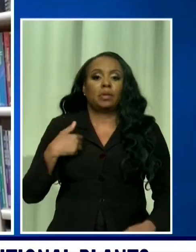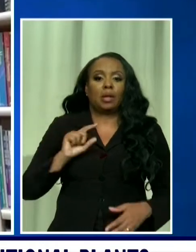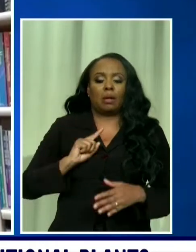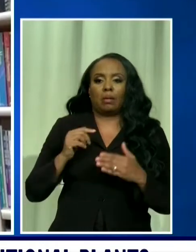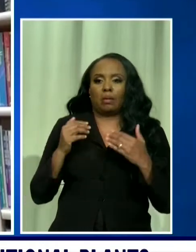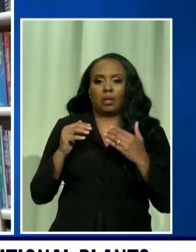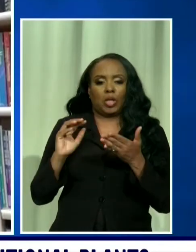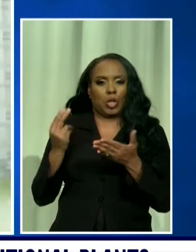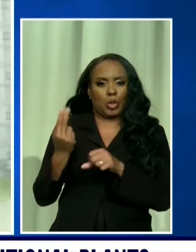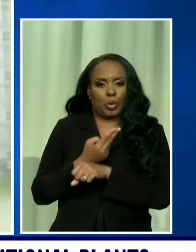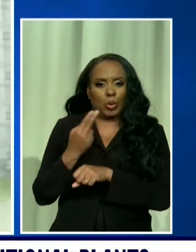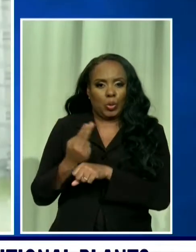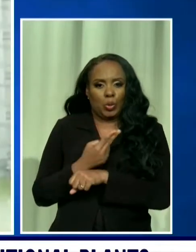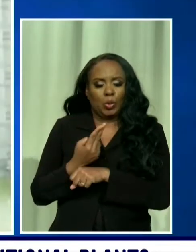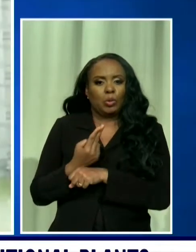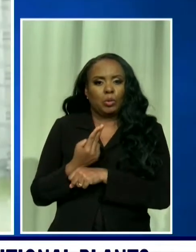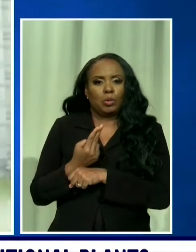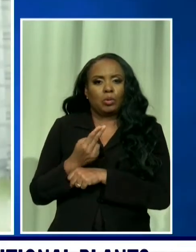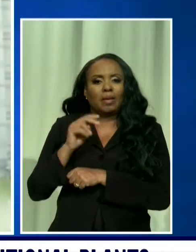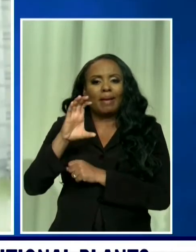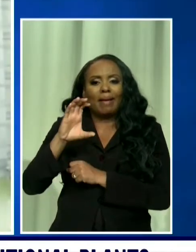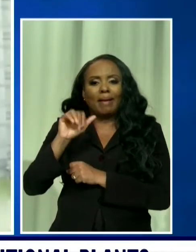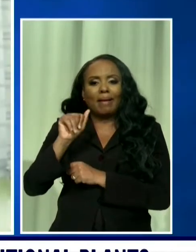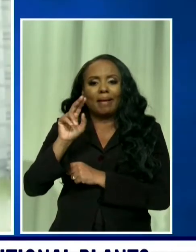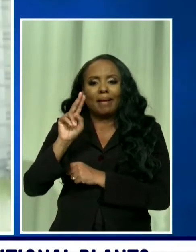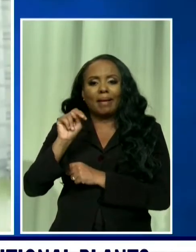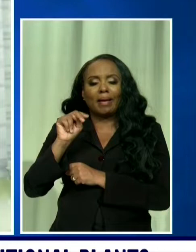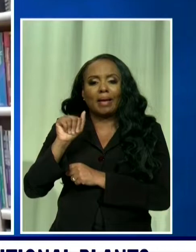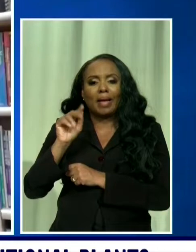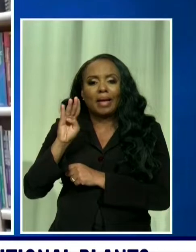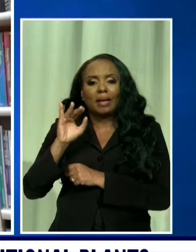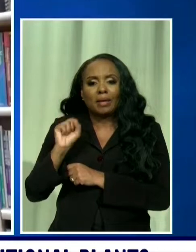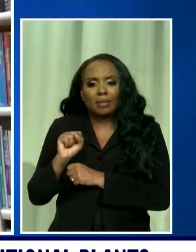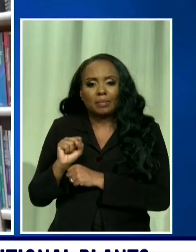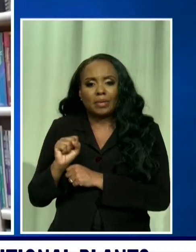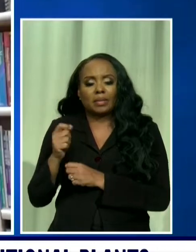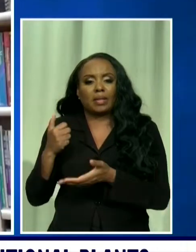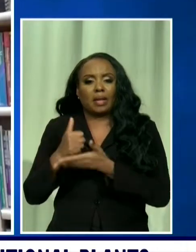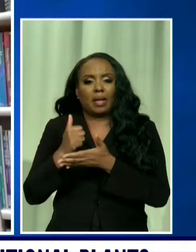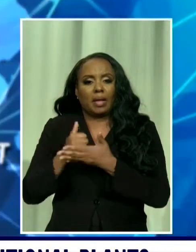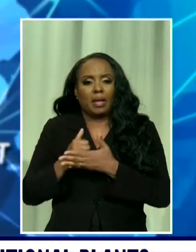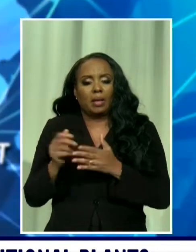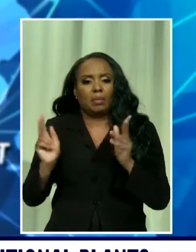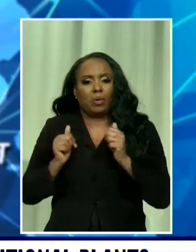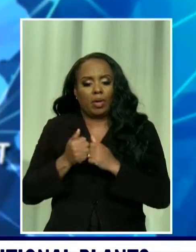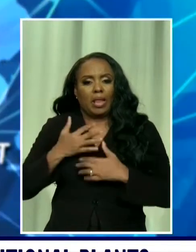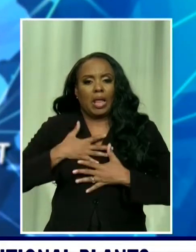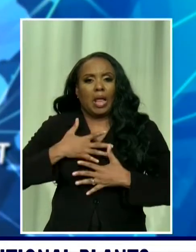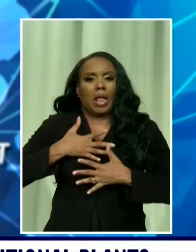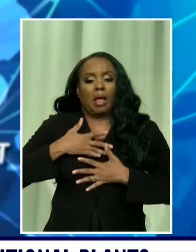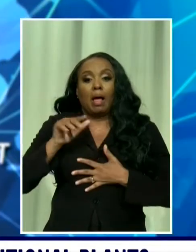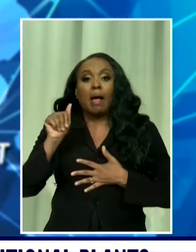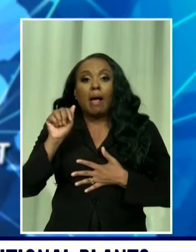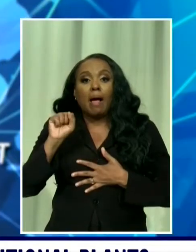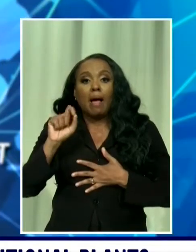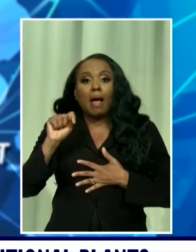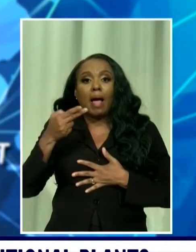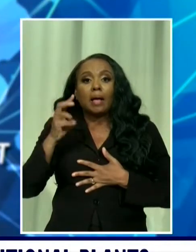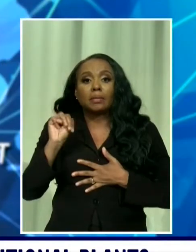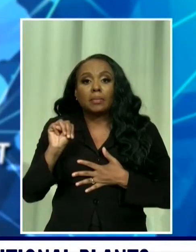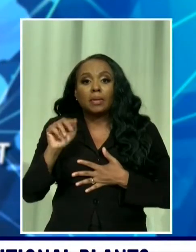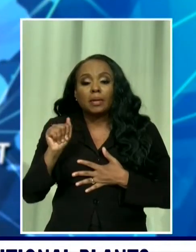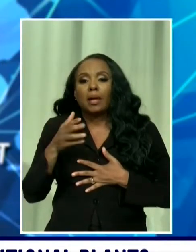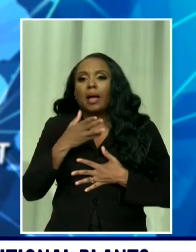Canavert for the use in the management of glaucoma and asthma. Dr. Cohall assured that